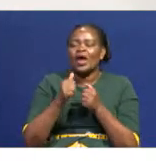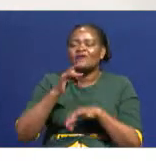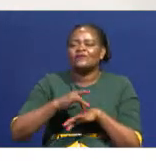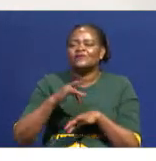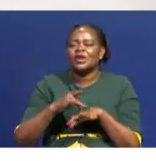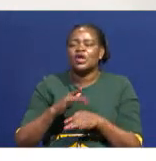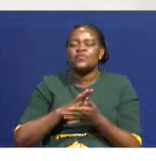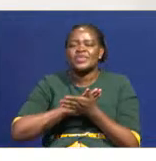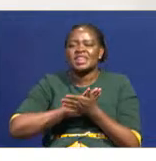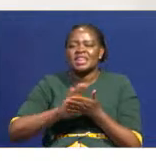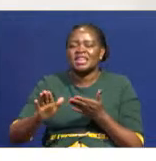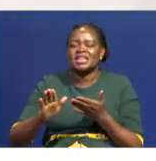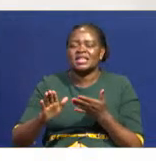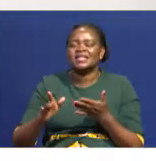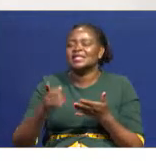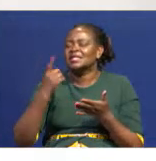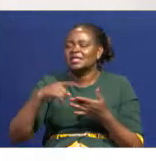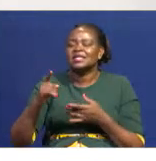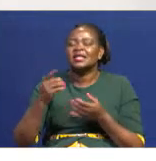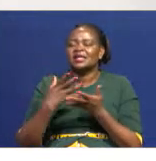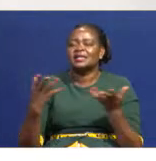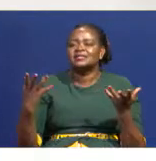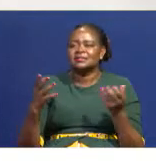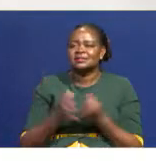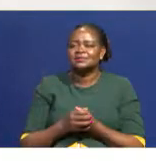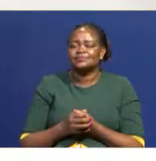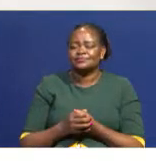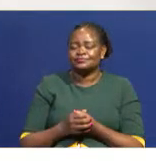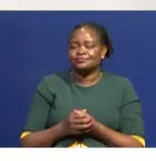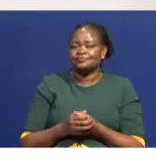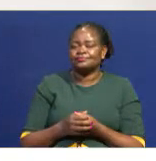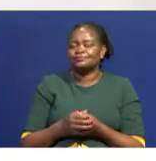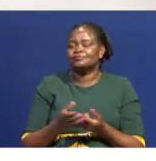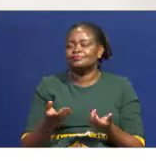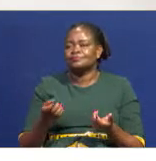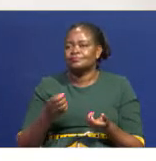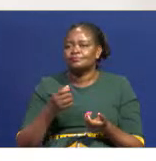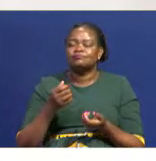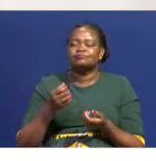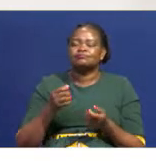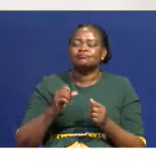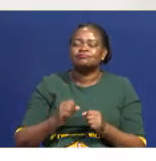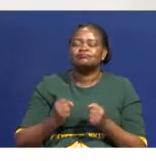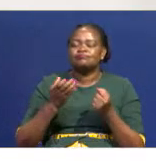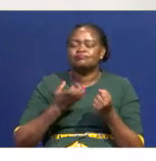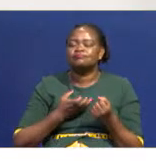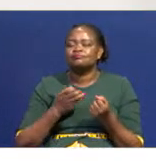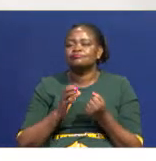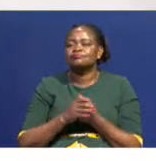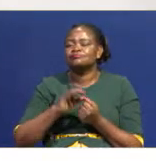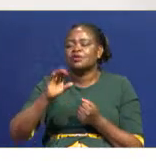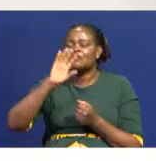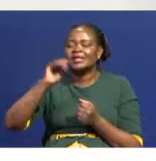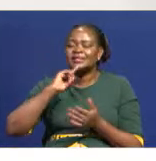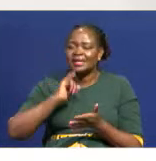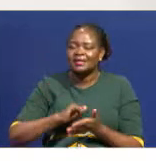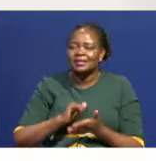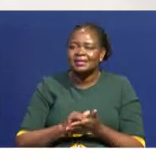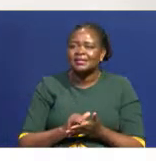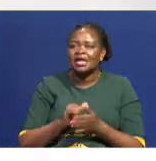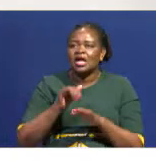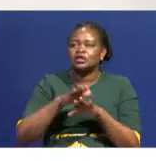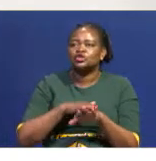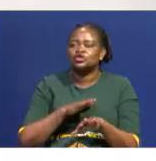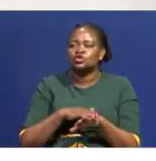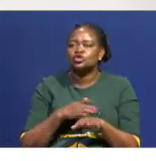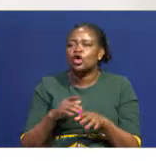affect smooth clearance of cargo. Shippers Council of Eastern Africa CEO Agayo Ogambi says slow